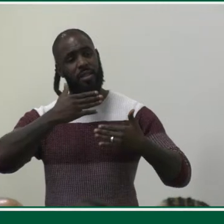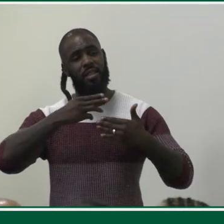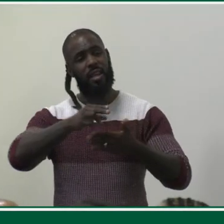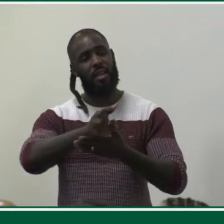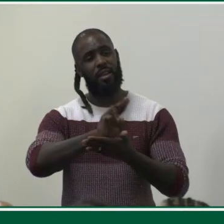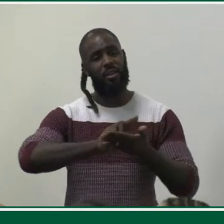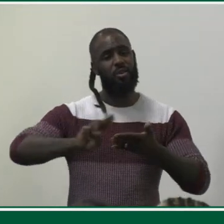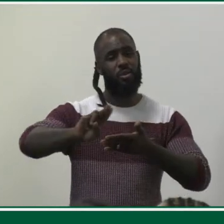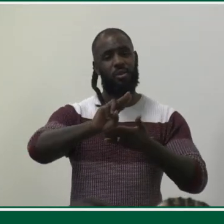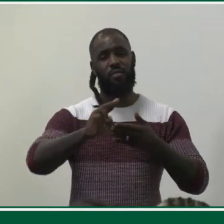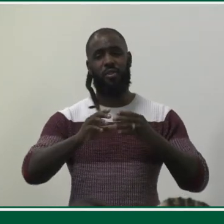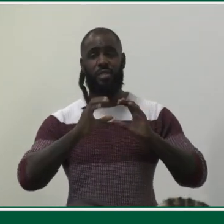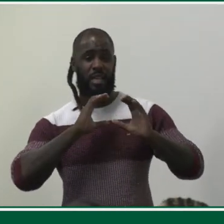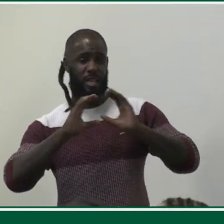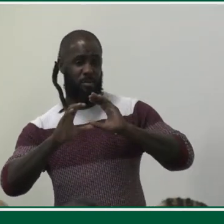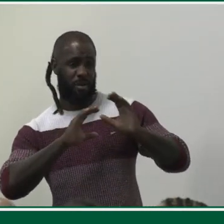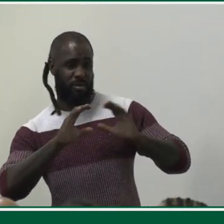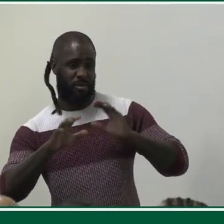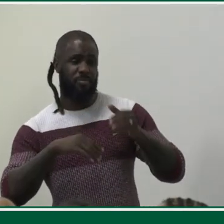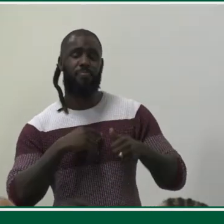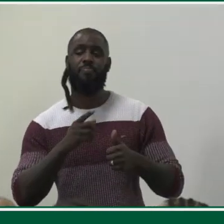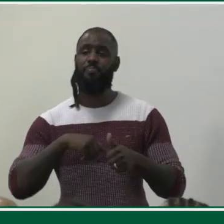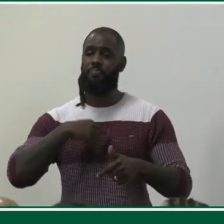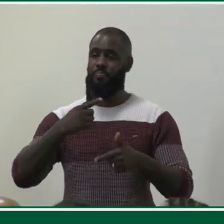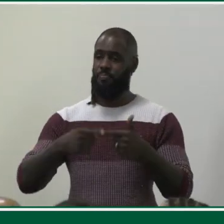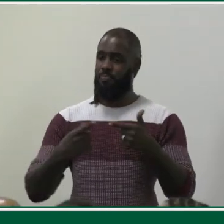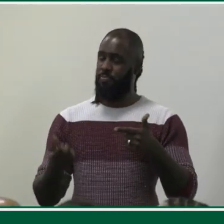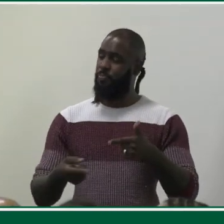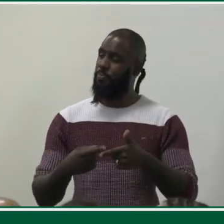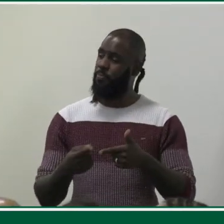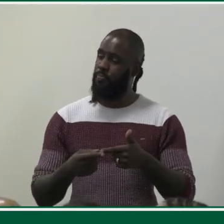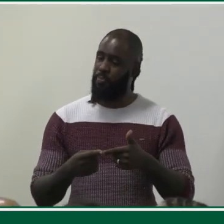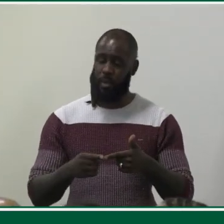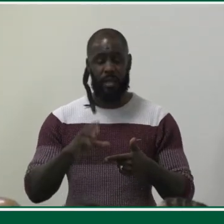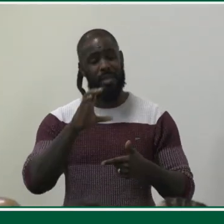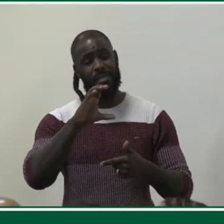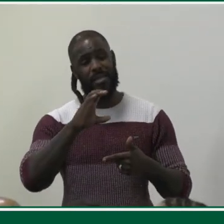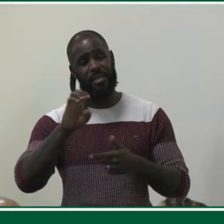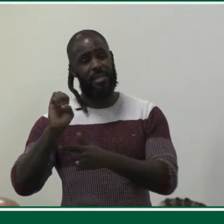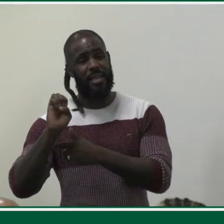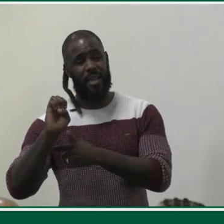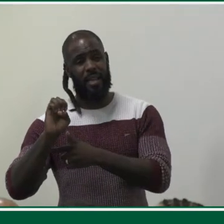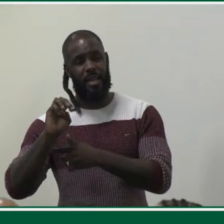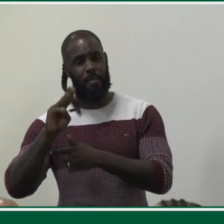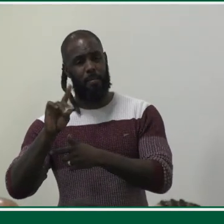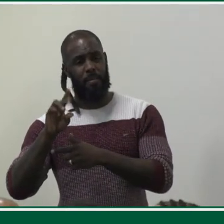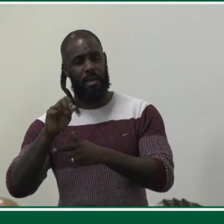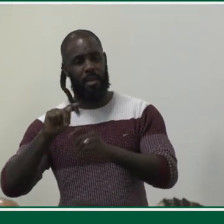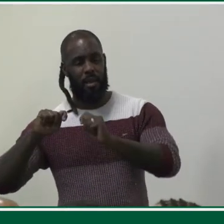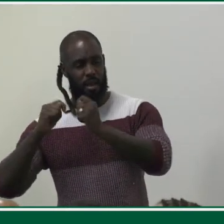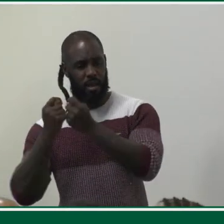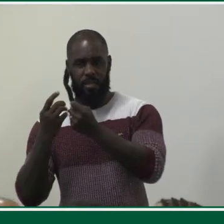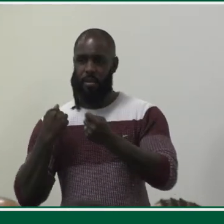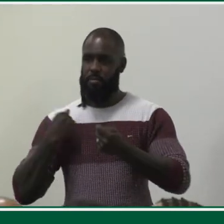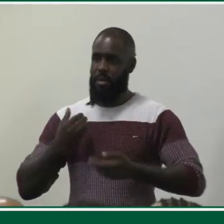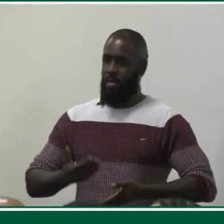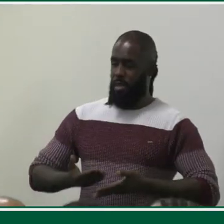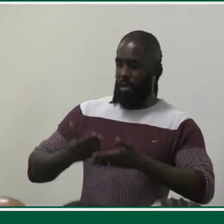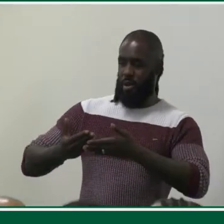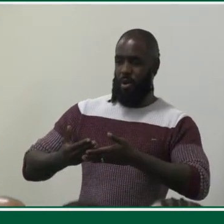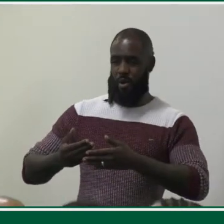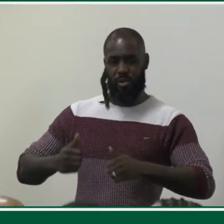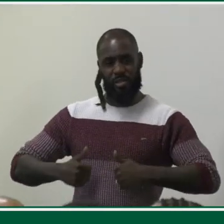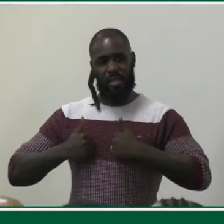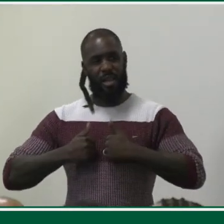That's Jessica, Beebe, Haz. I'd like to thank our CCE media team who are hosting our live right now,